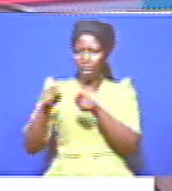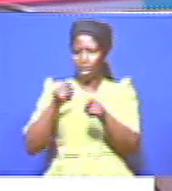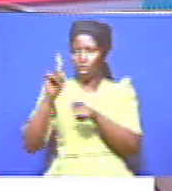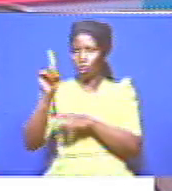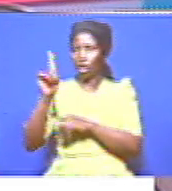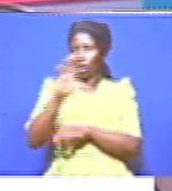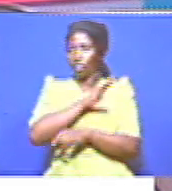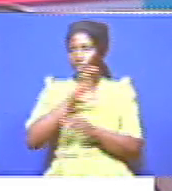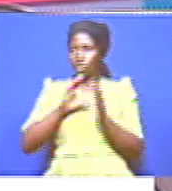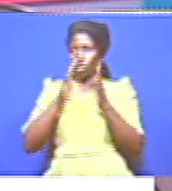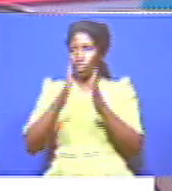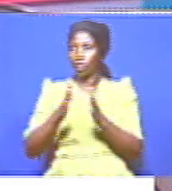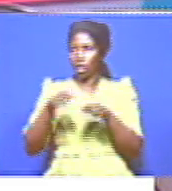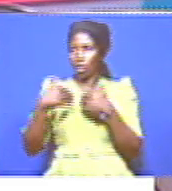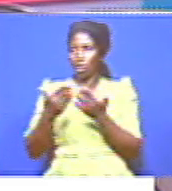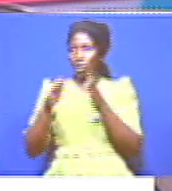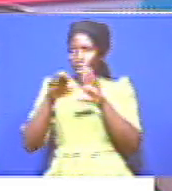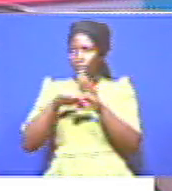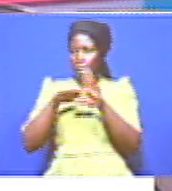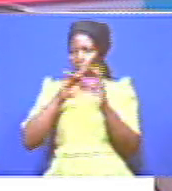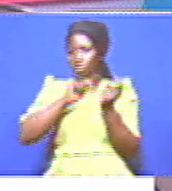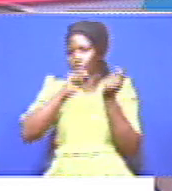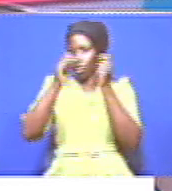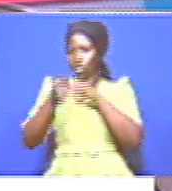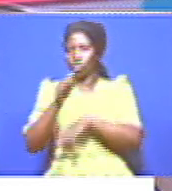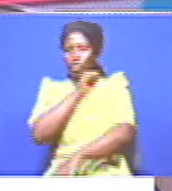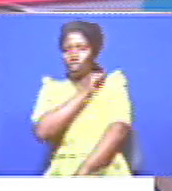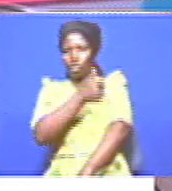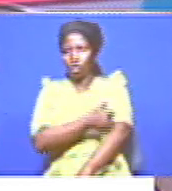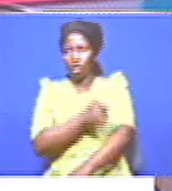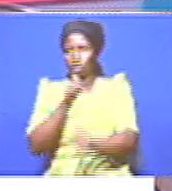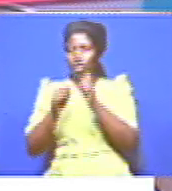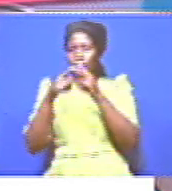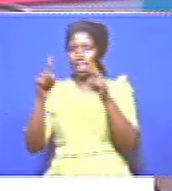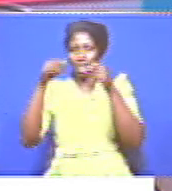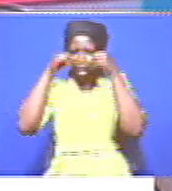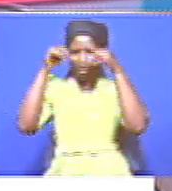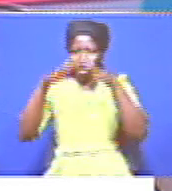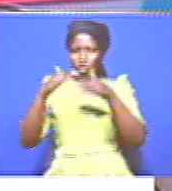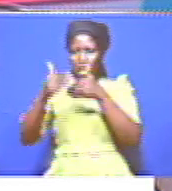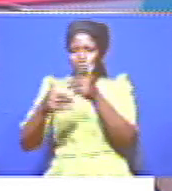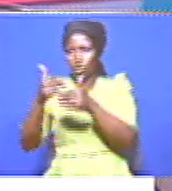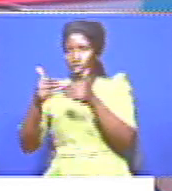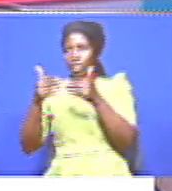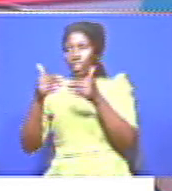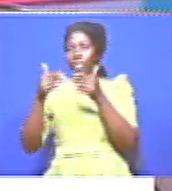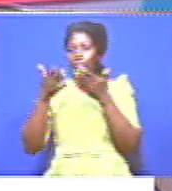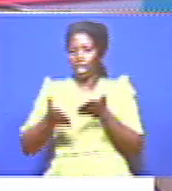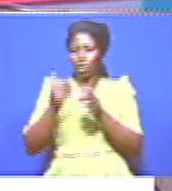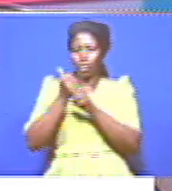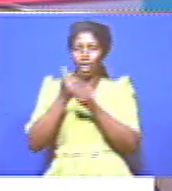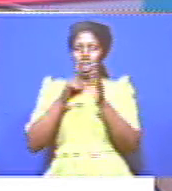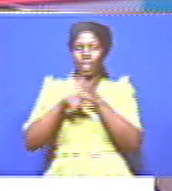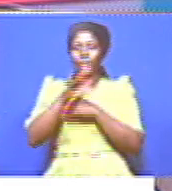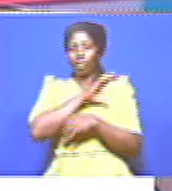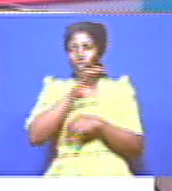commissioners or members of the Transition Authority, which set up the devolution process, mm-hmm. and then the commission at the moment. Mm-hmm. And that's